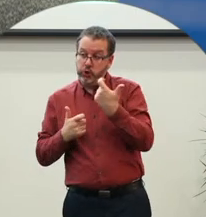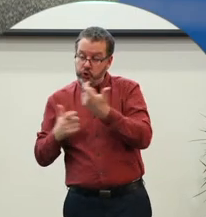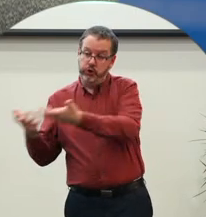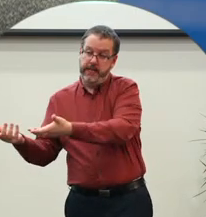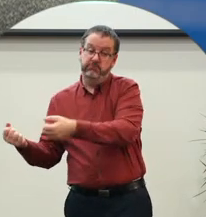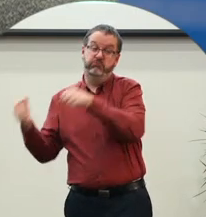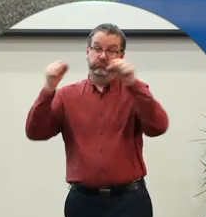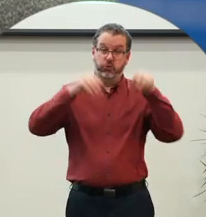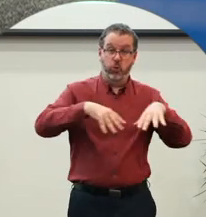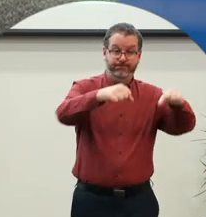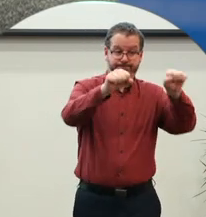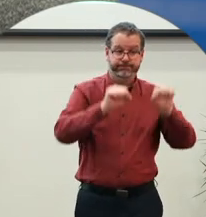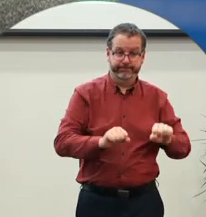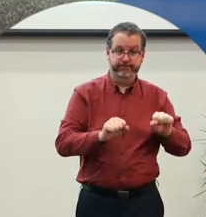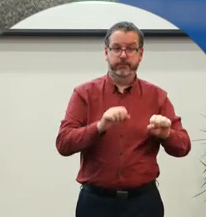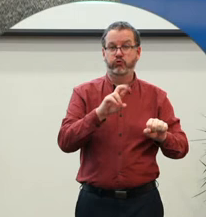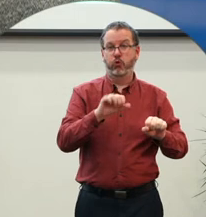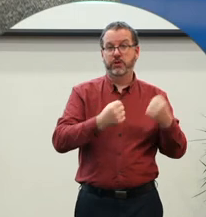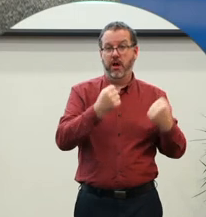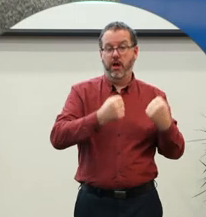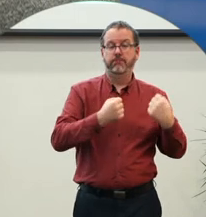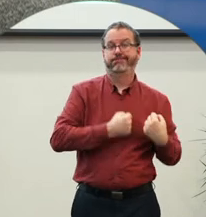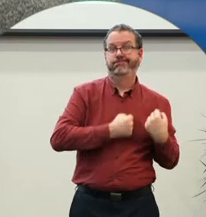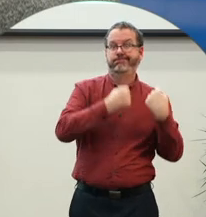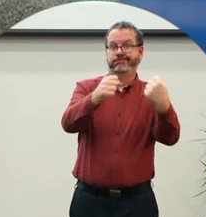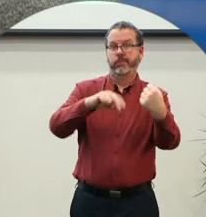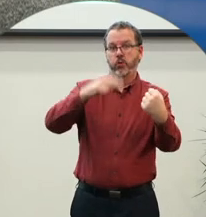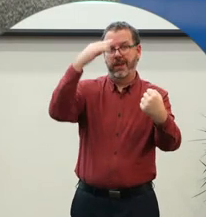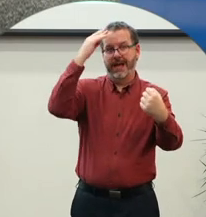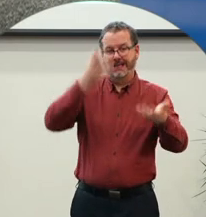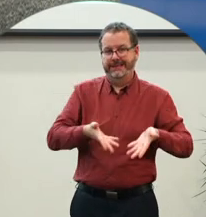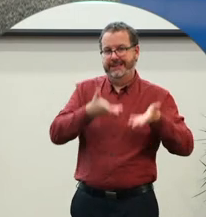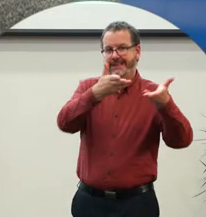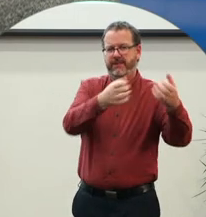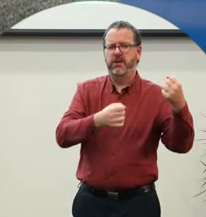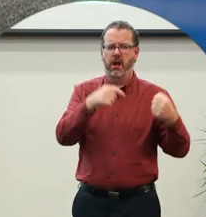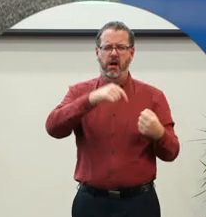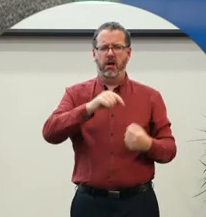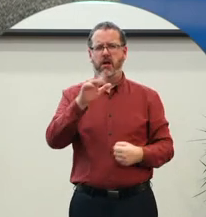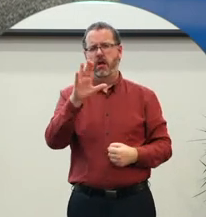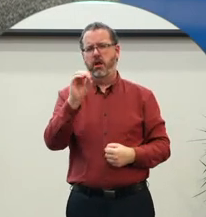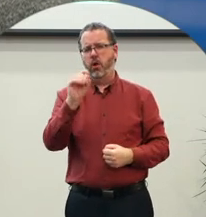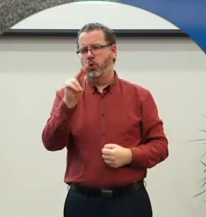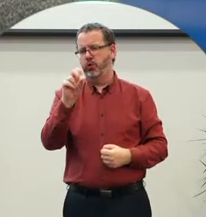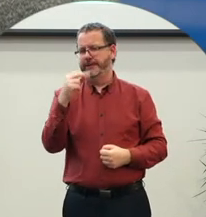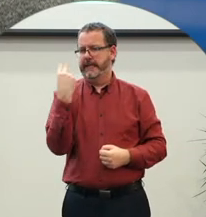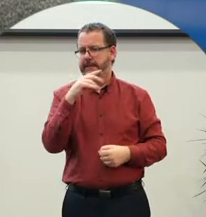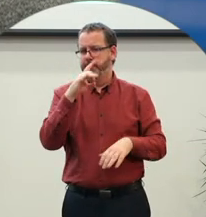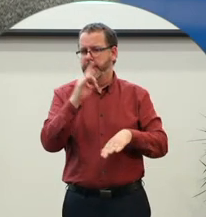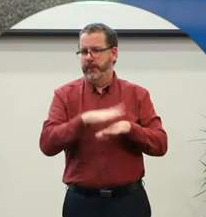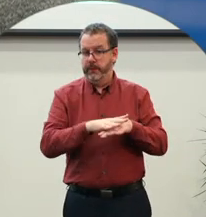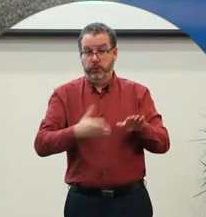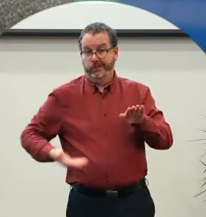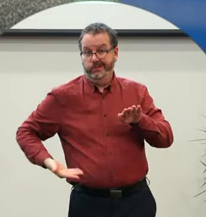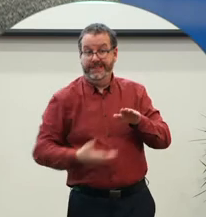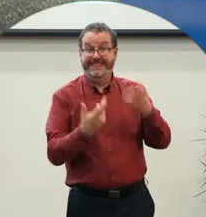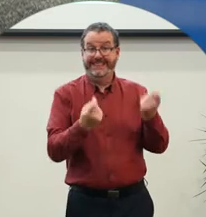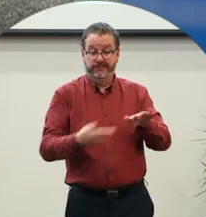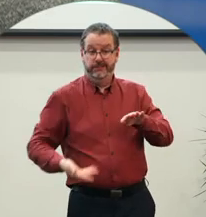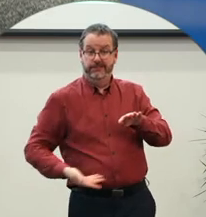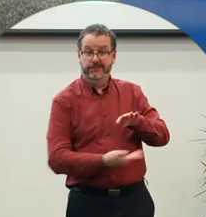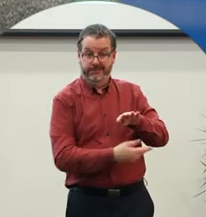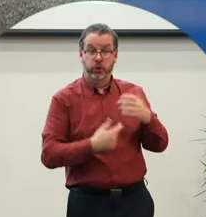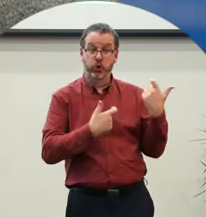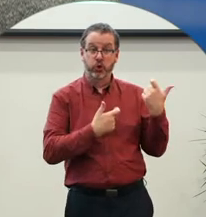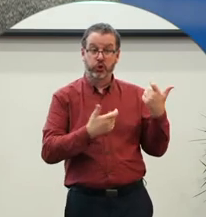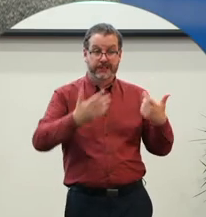car and drive over to Northern Ireland. And she had a nice Lotus at the time, and they would stuff it with weapons under the seats and give those to